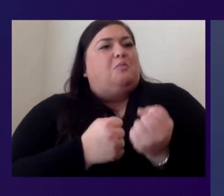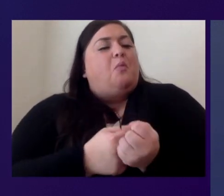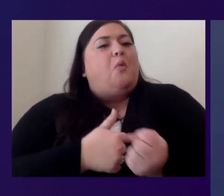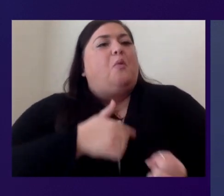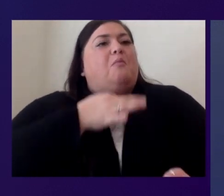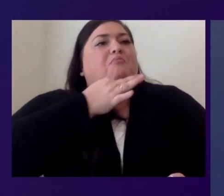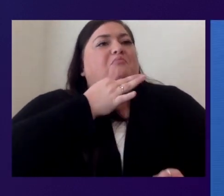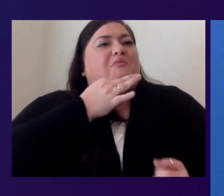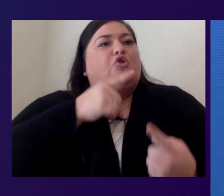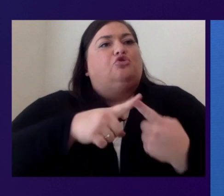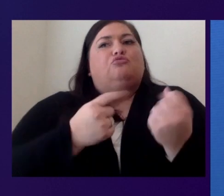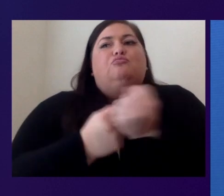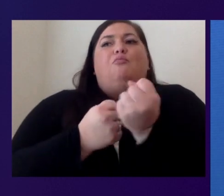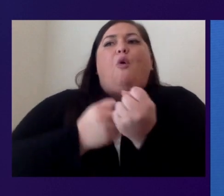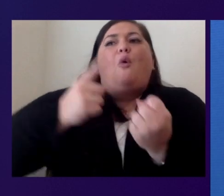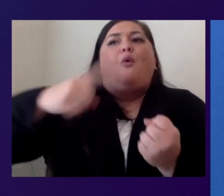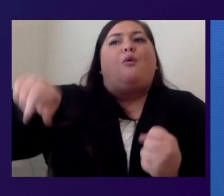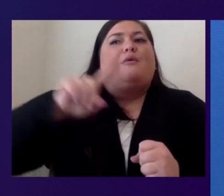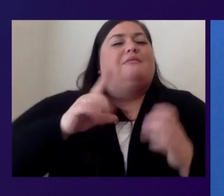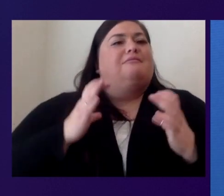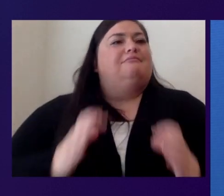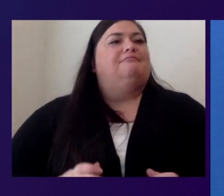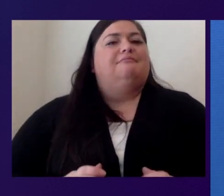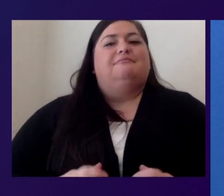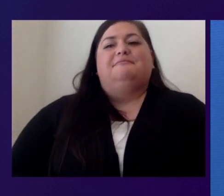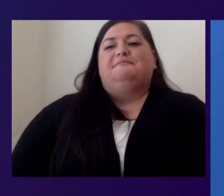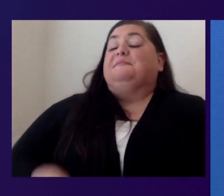end users? Yeah, absolutely. So,